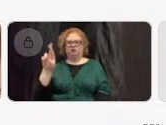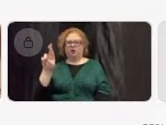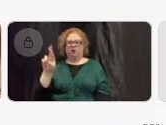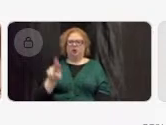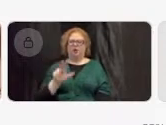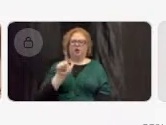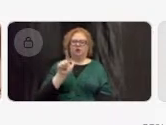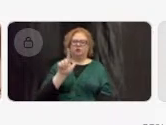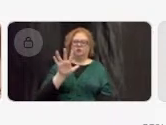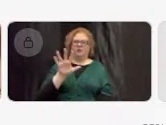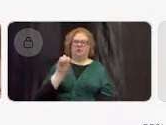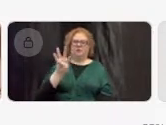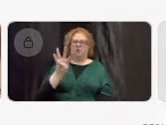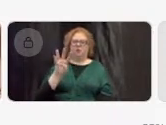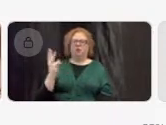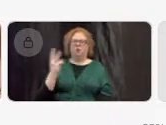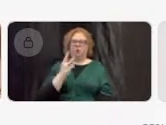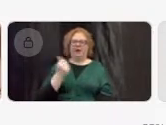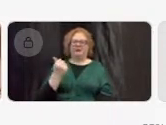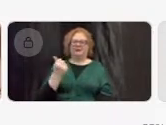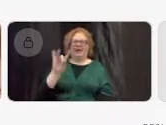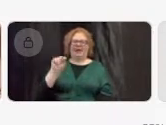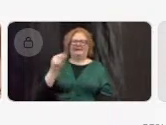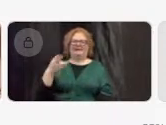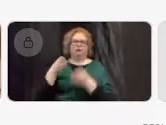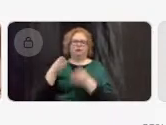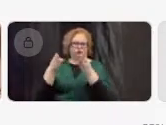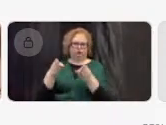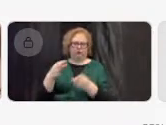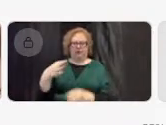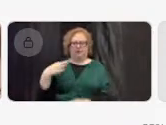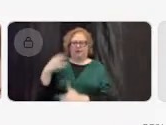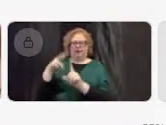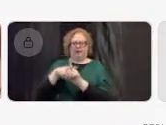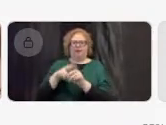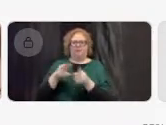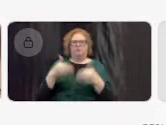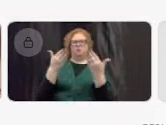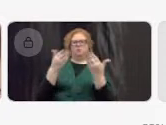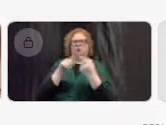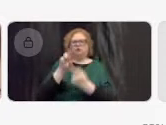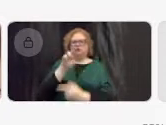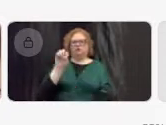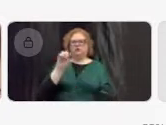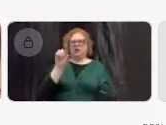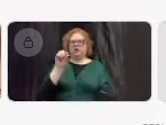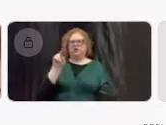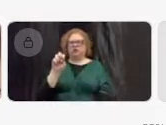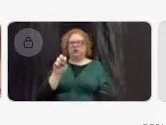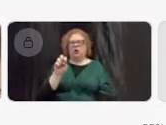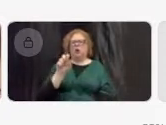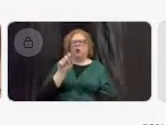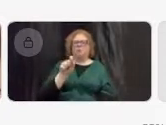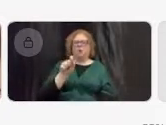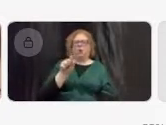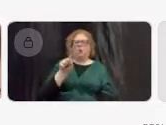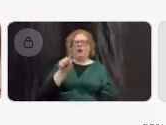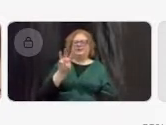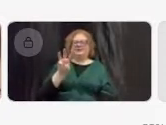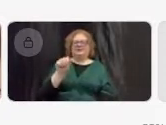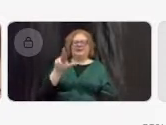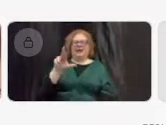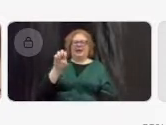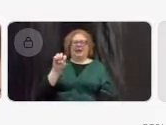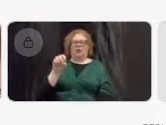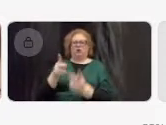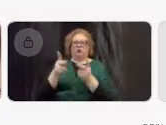2504 West 18th Street. The applicant is proposing to rezone a .16 acre site from